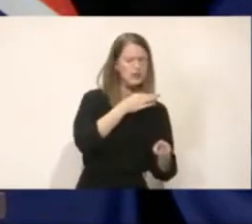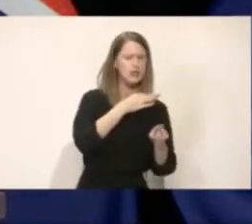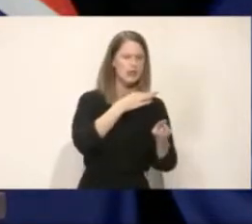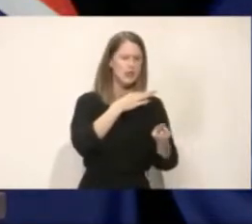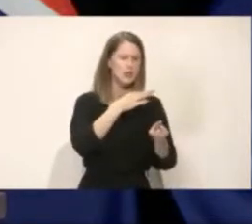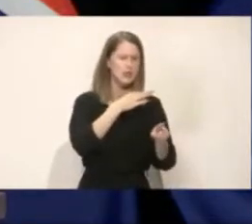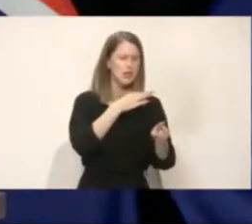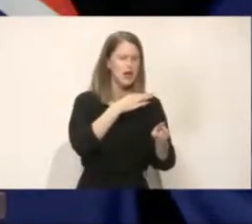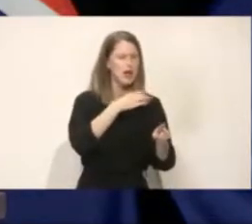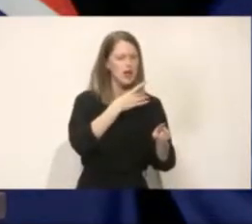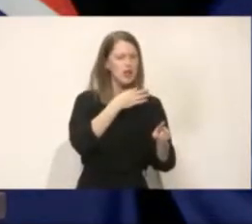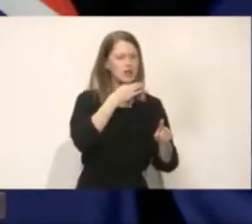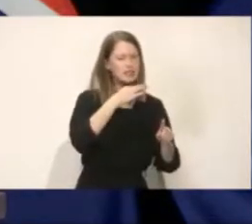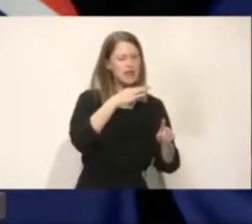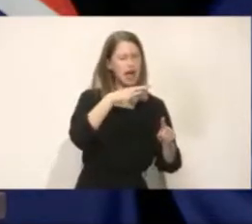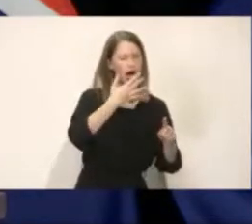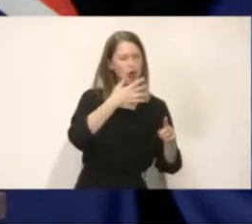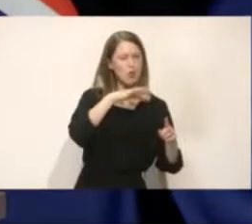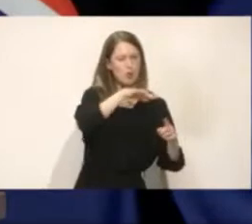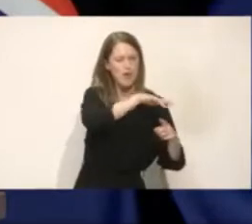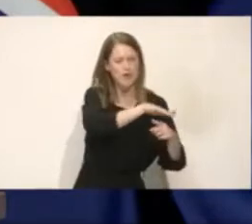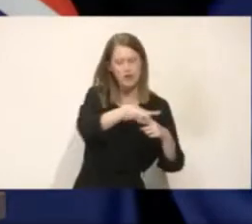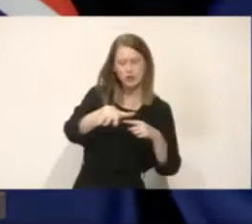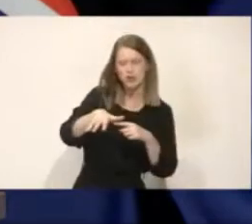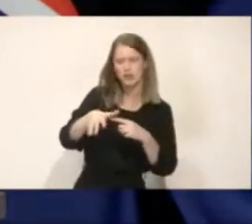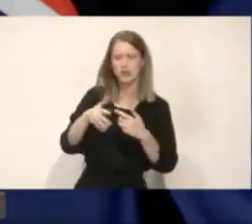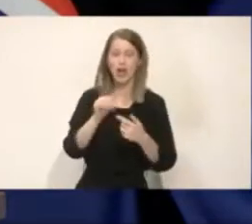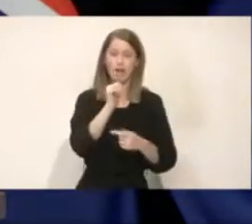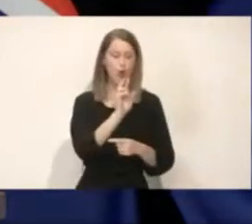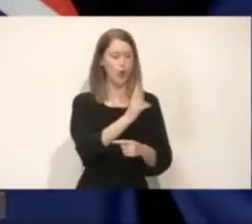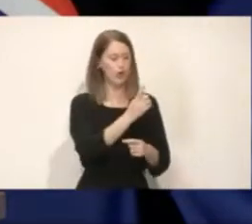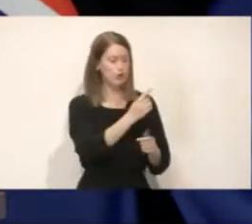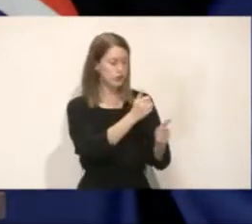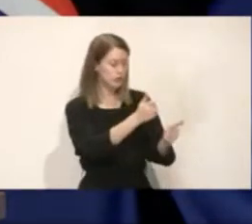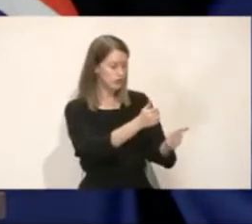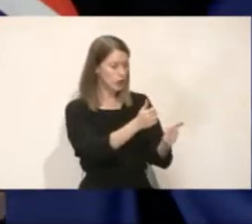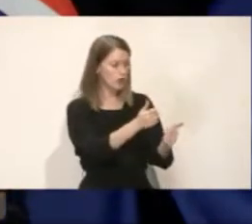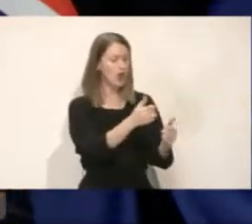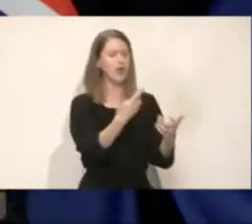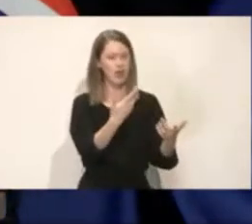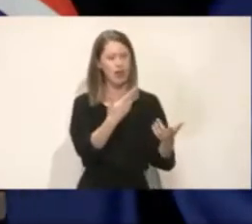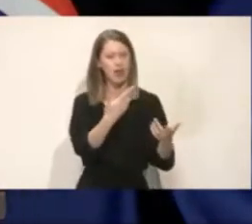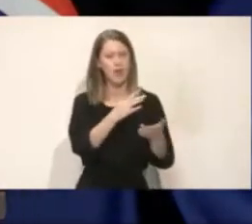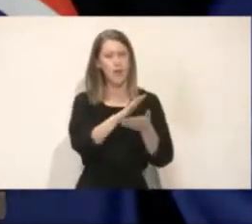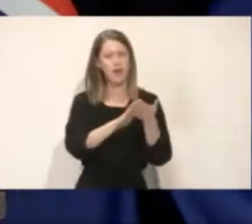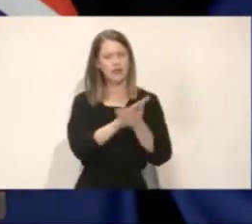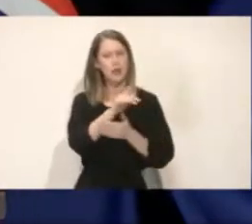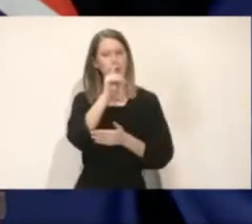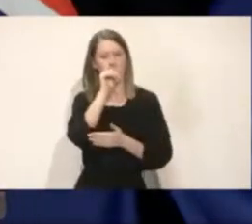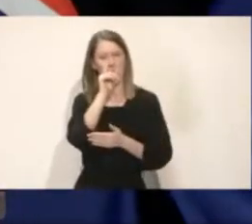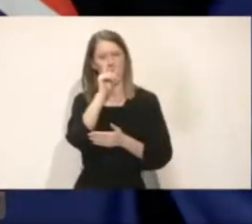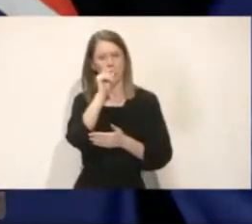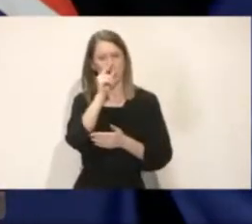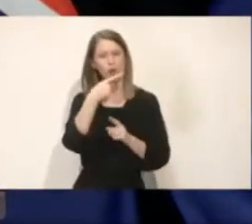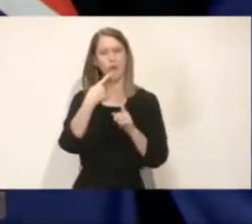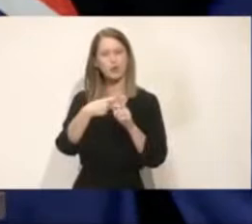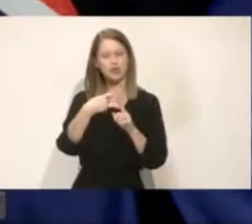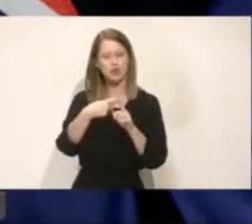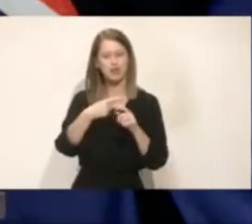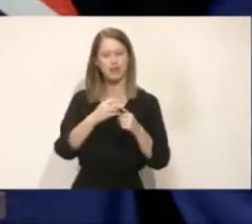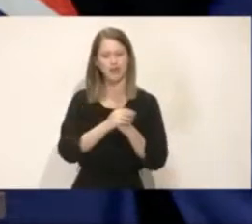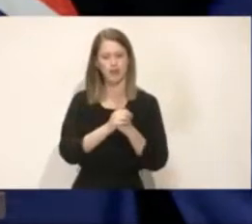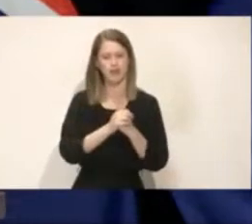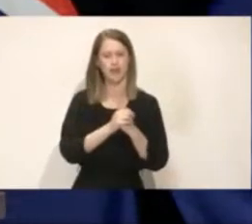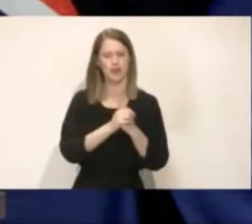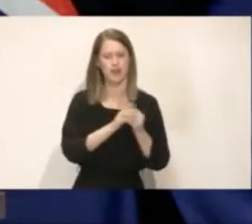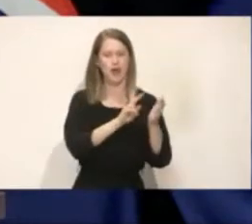likely knock-on risk via regional travel. So if Auckland's looking good, that should then have a benefit, a positive knock-on. Prime Minister, you were